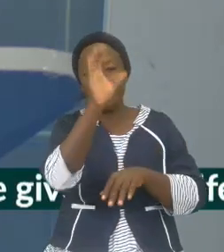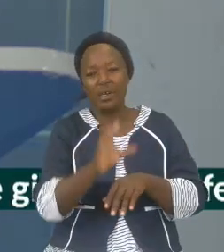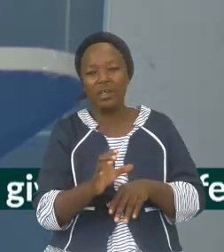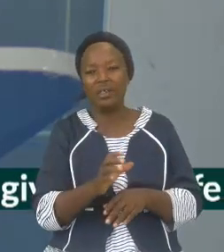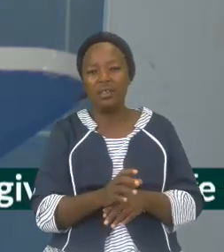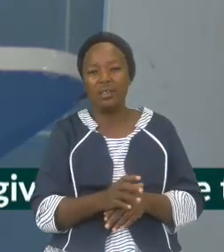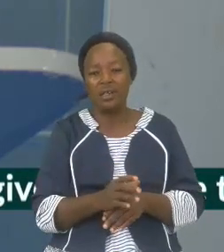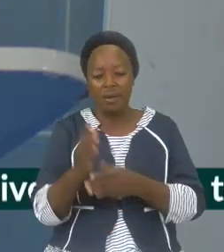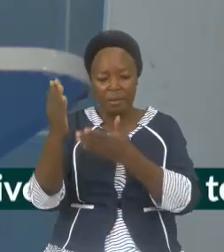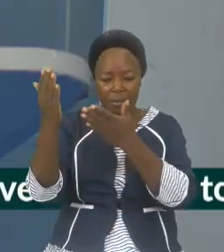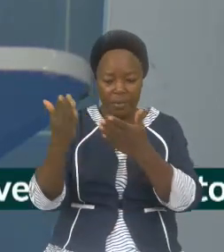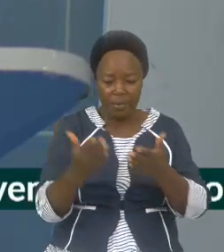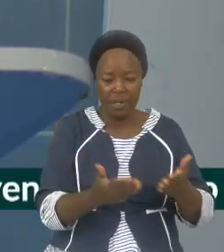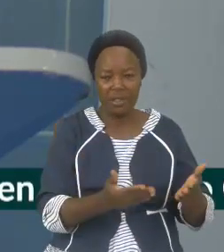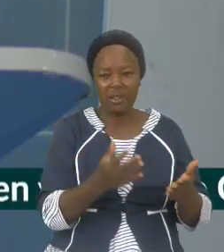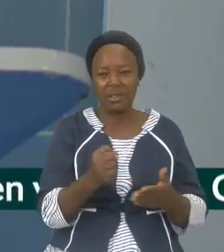brings